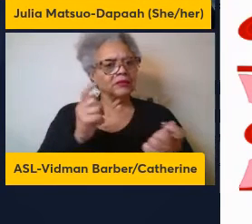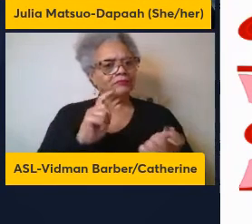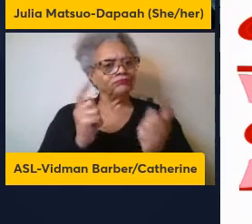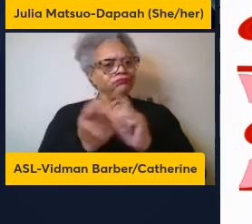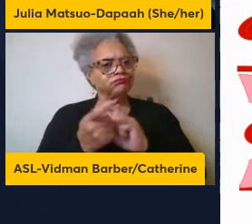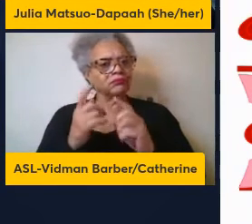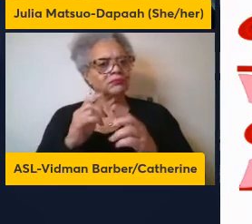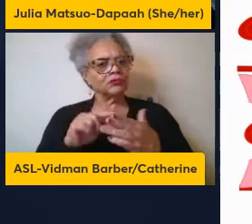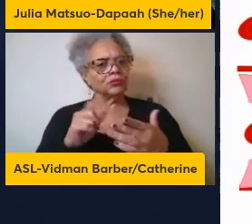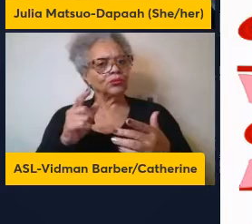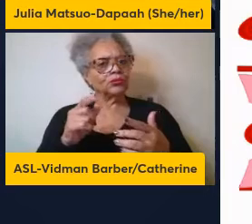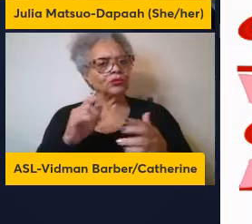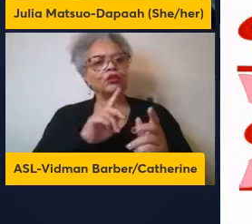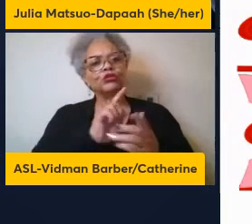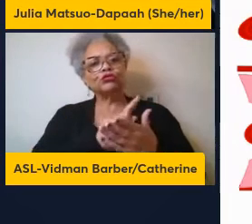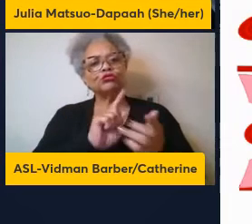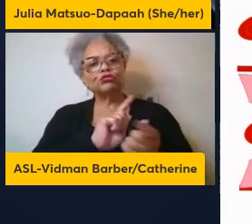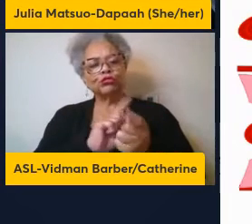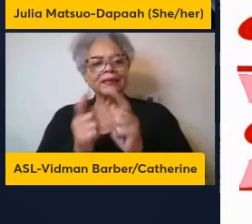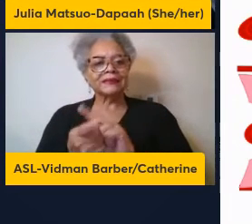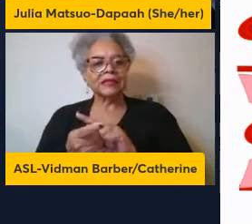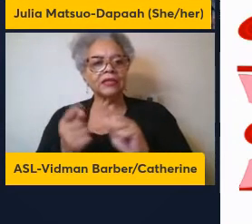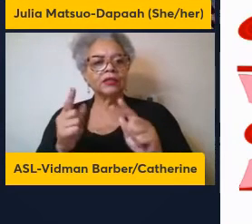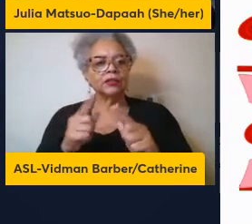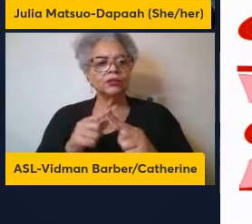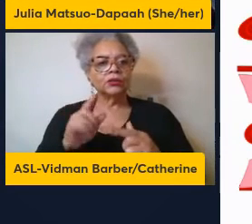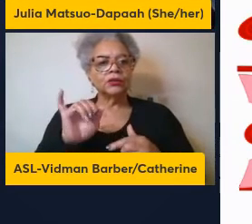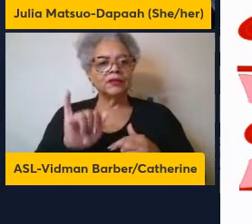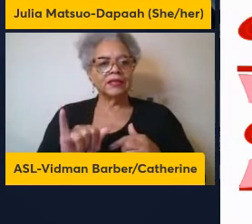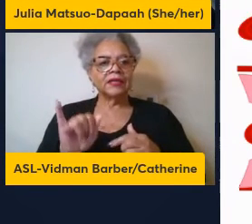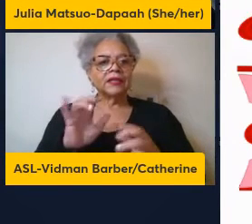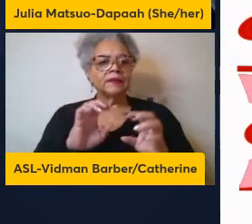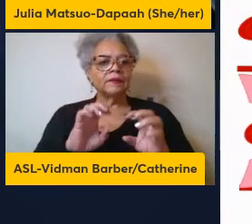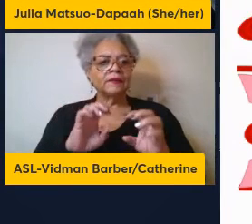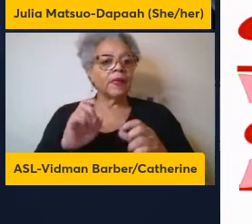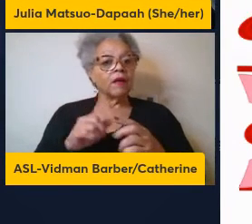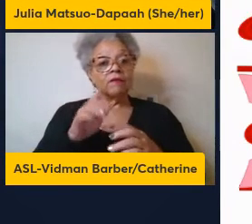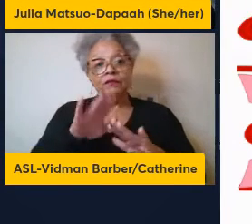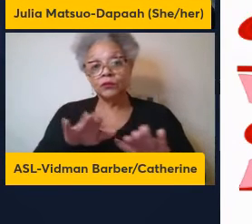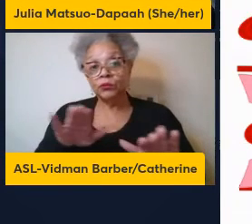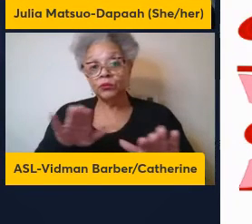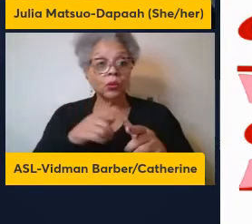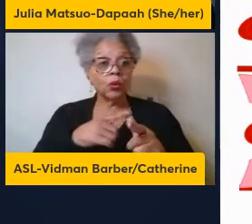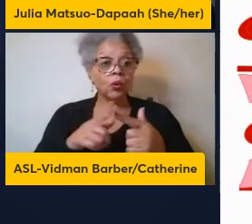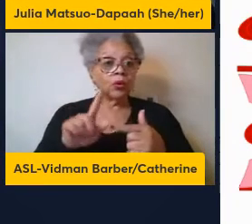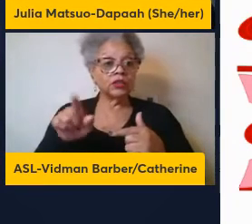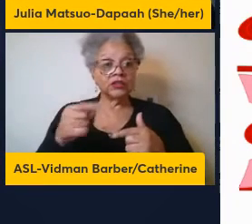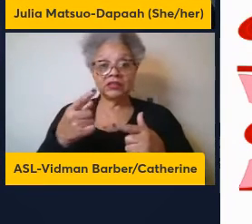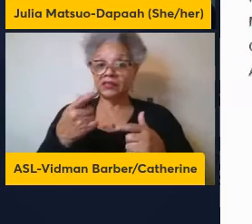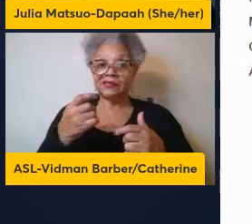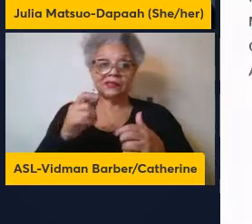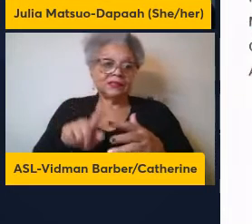humans? But this is all in the works, just the beginning.